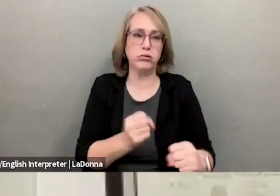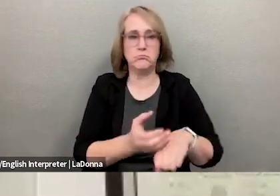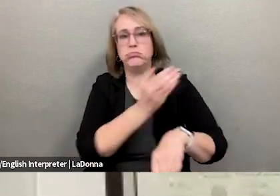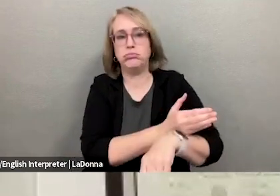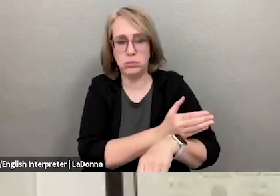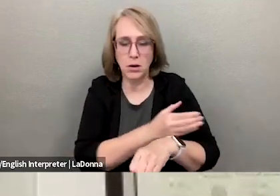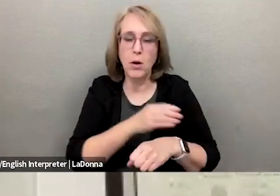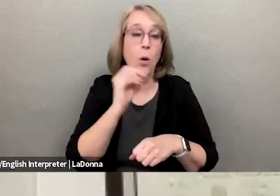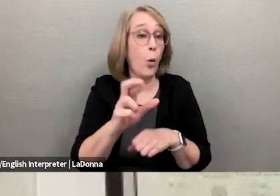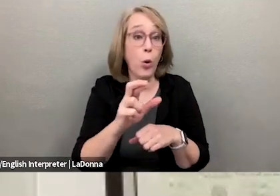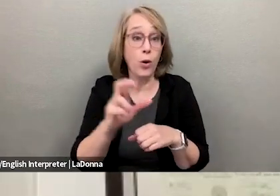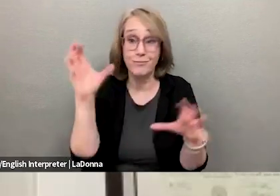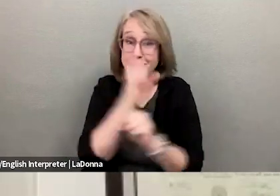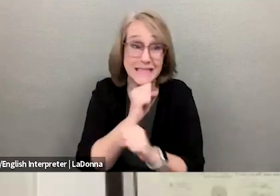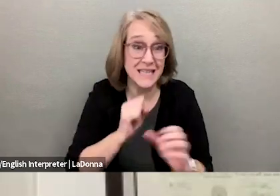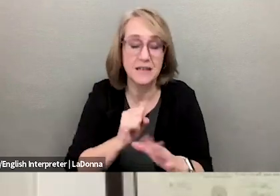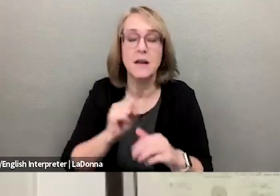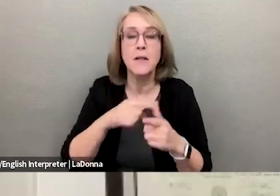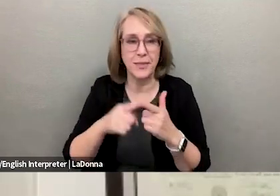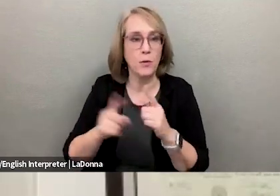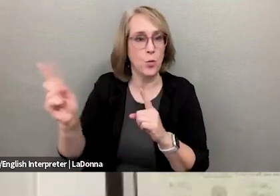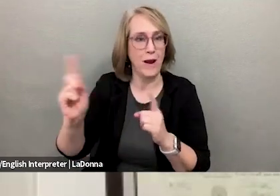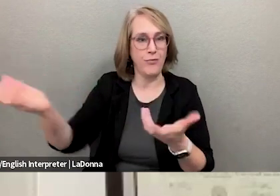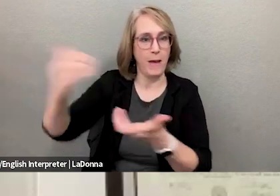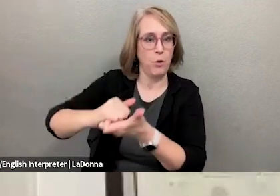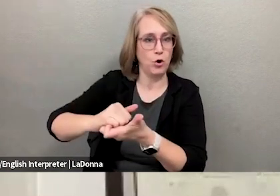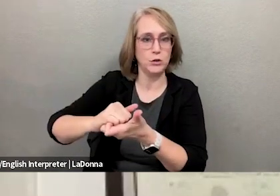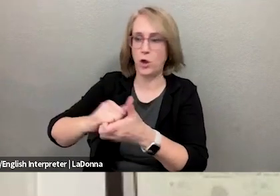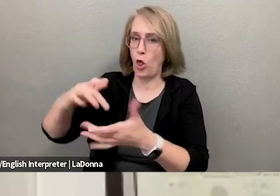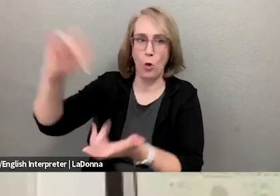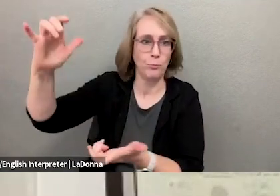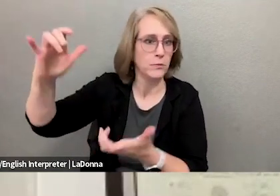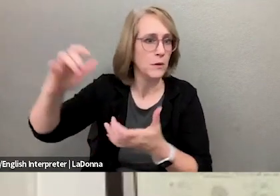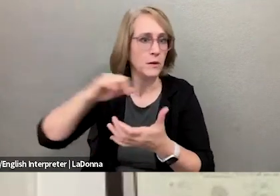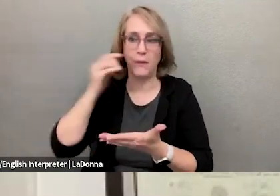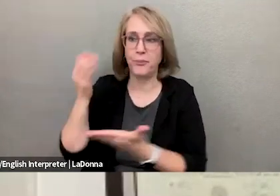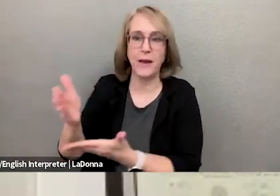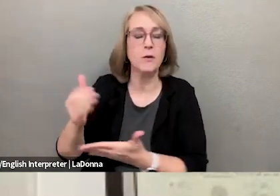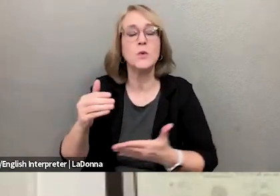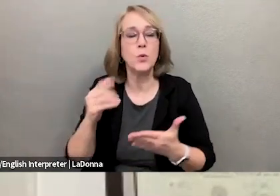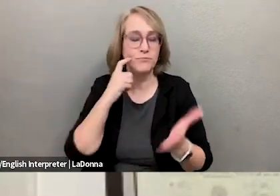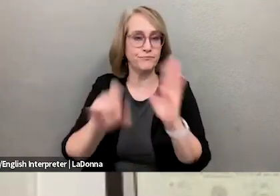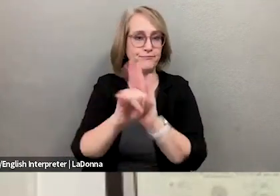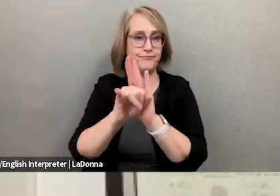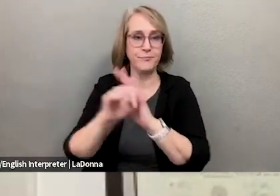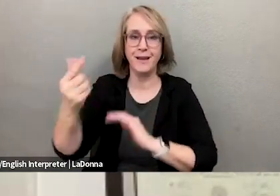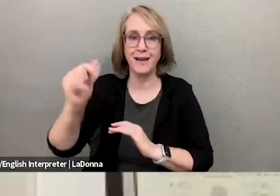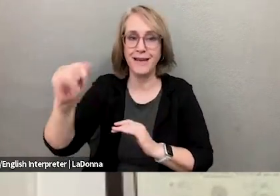other sectors, from federal partners and congressional partners. I think that that's one area, to bring those gaps